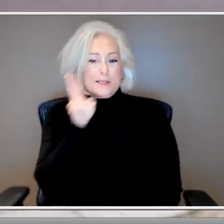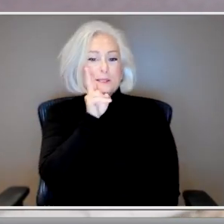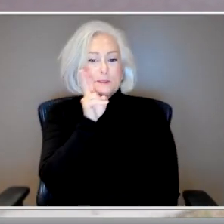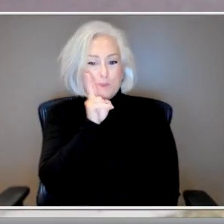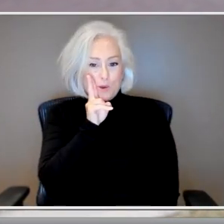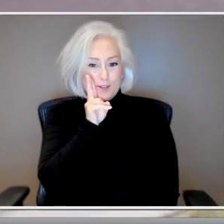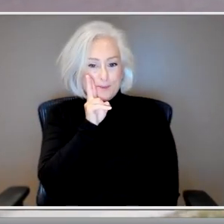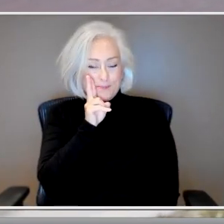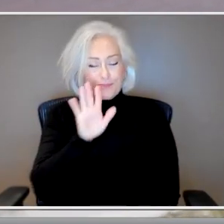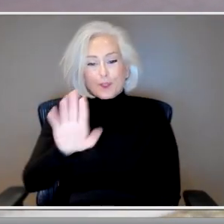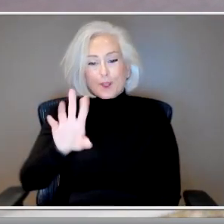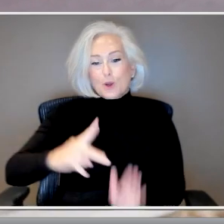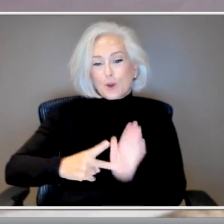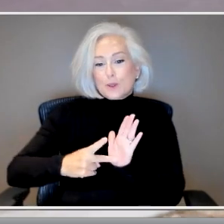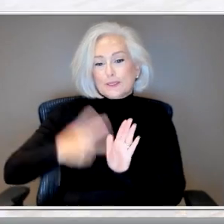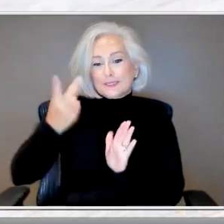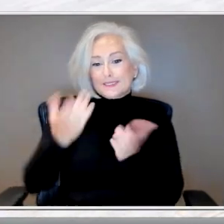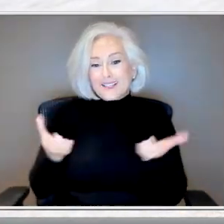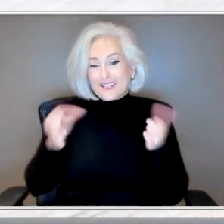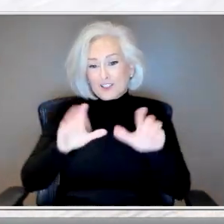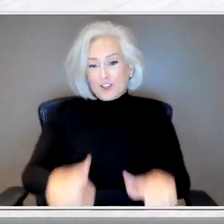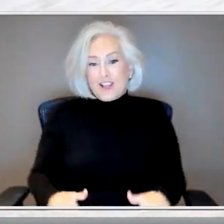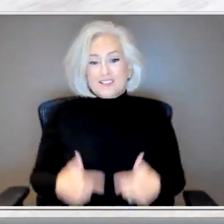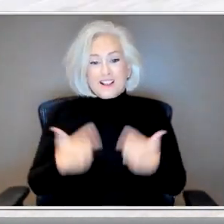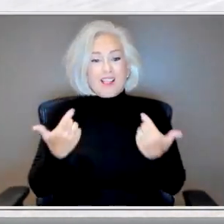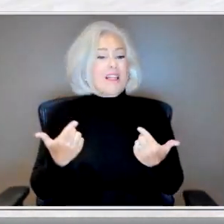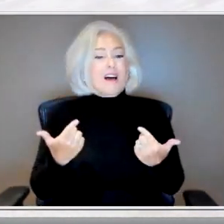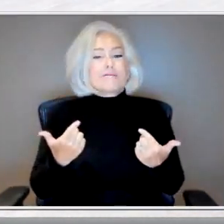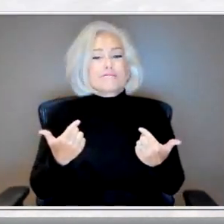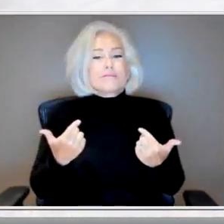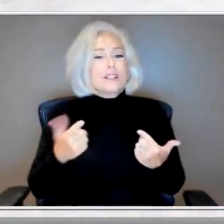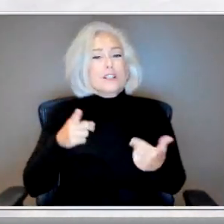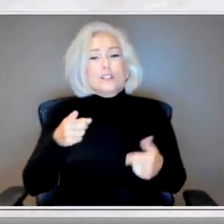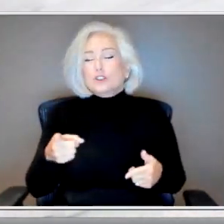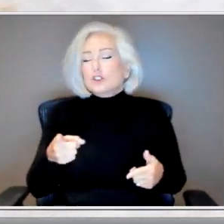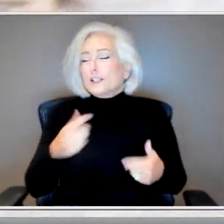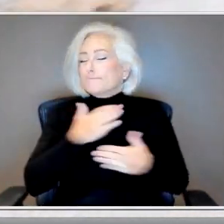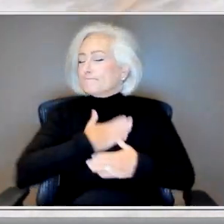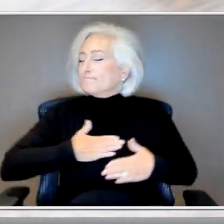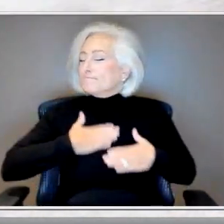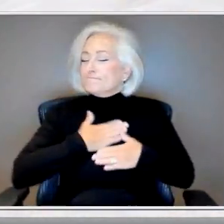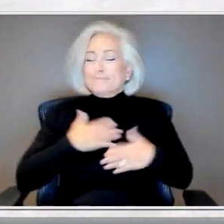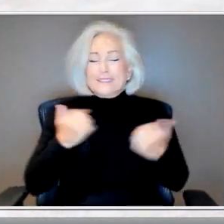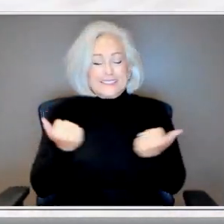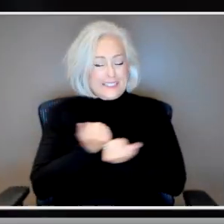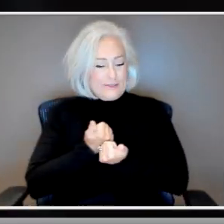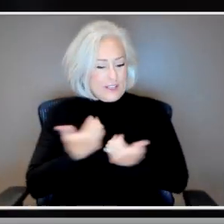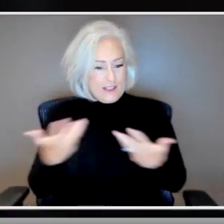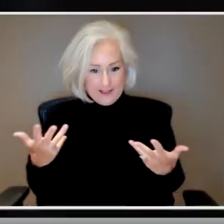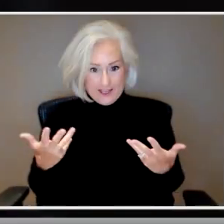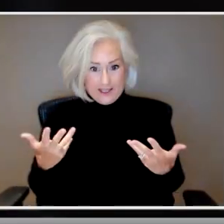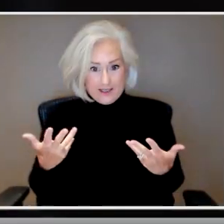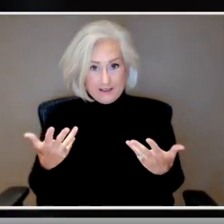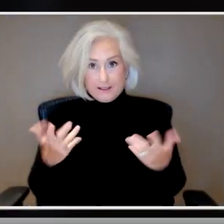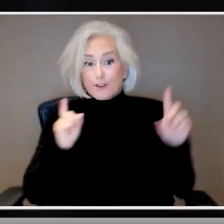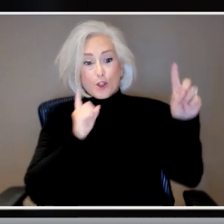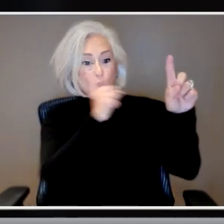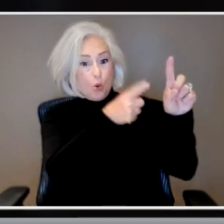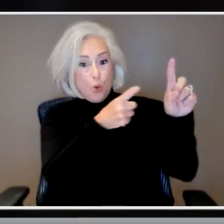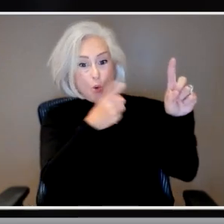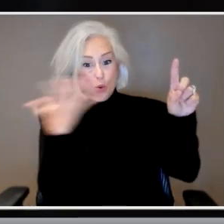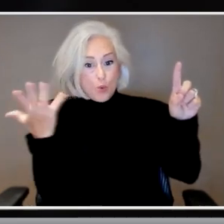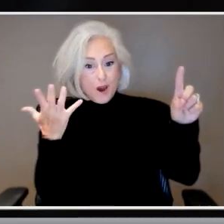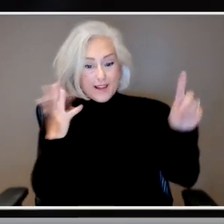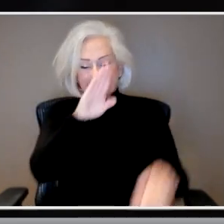Vicki is taking nothing for granted. My main goal in life is not only to not smoke again, ever, is to take